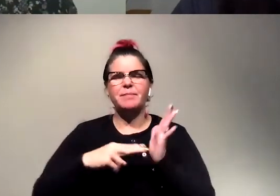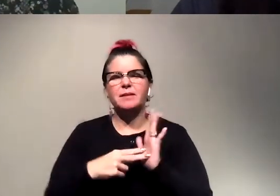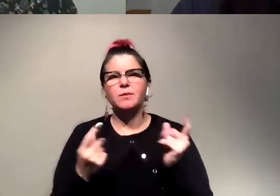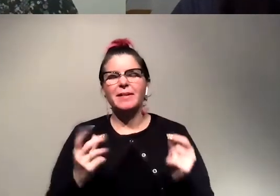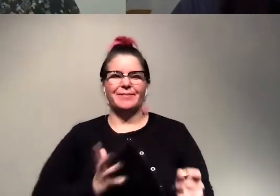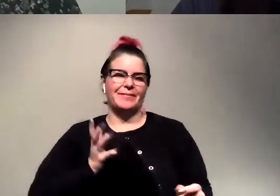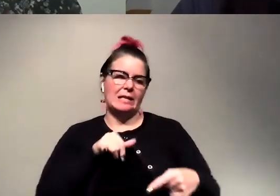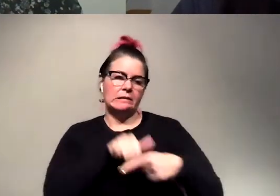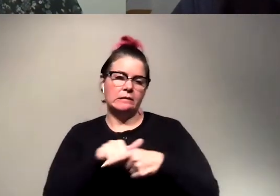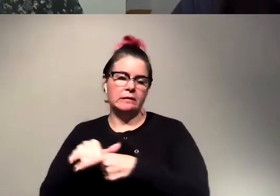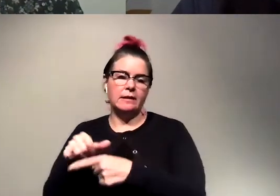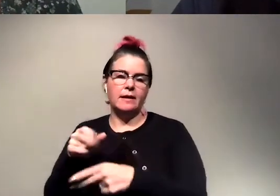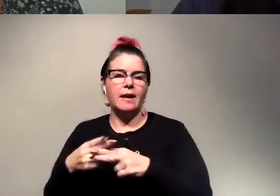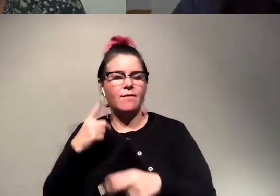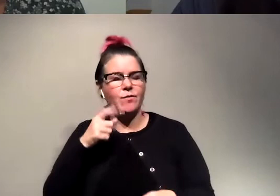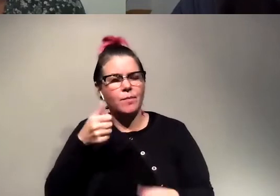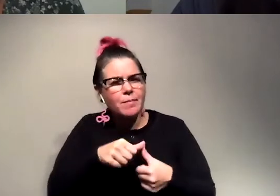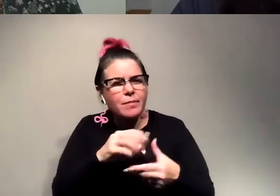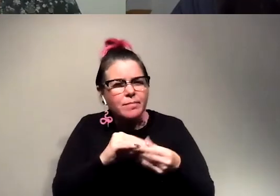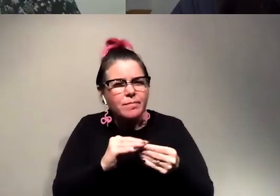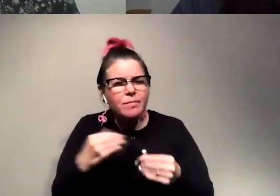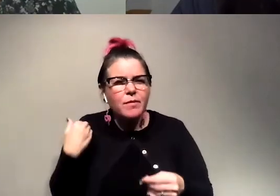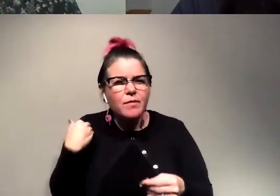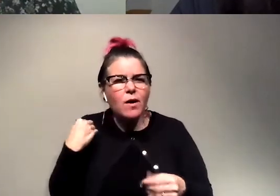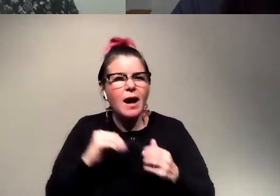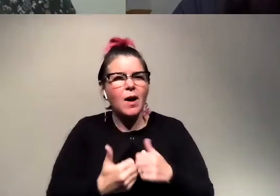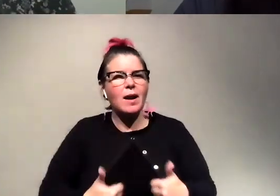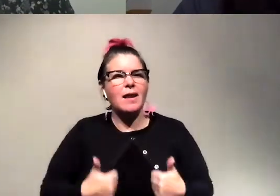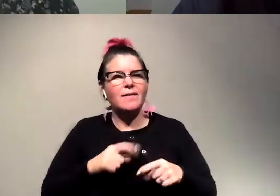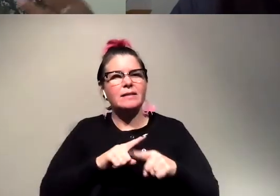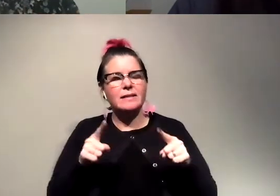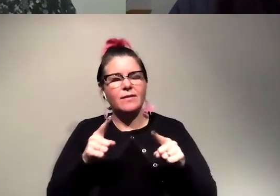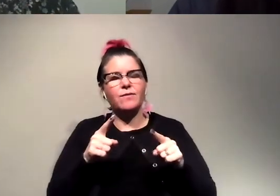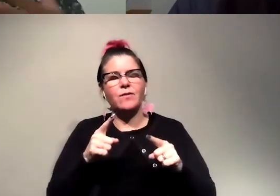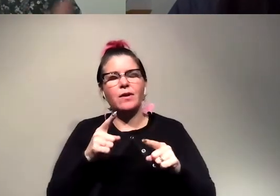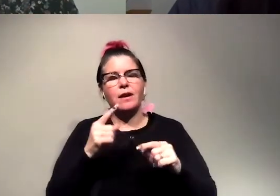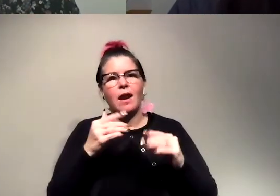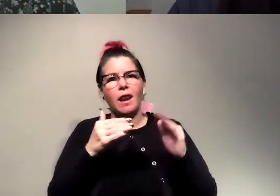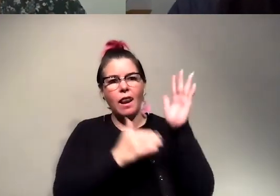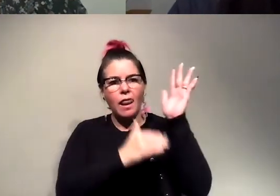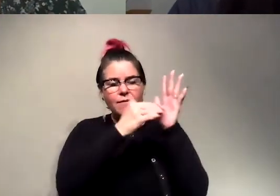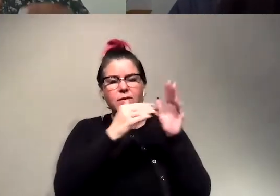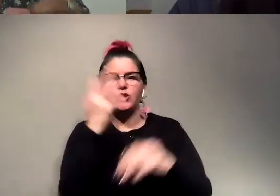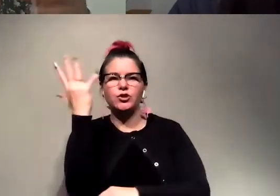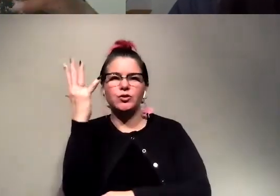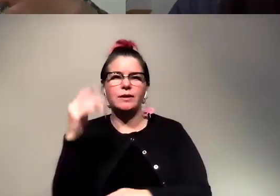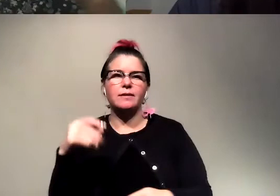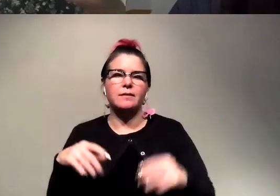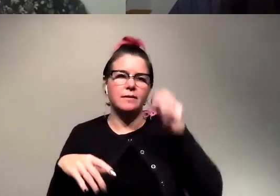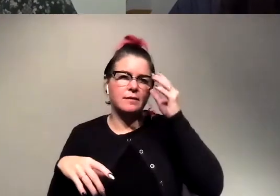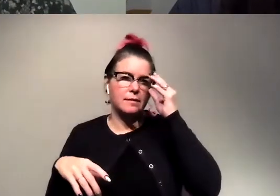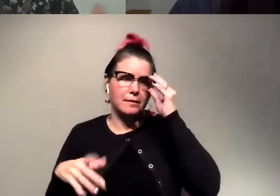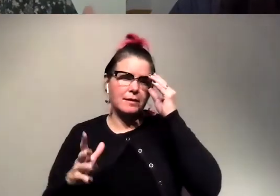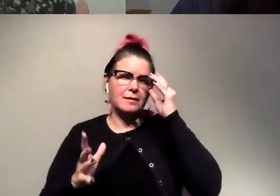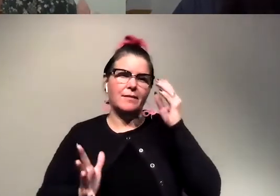name for, remember when I talked earlier about how they live at different levels in the tree? That's a fancy name for those